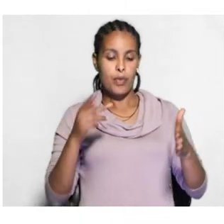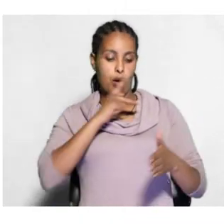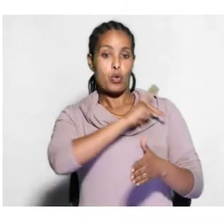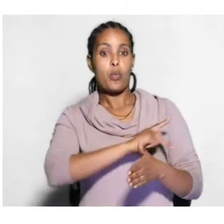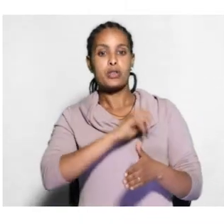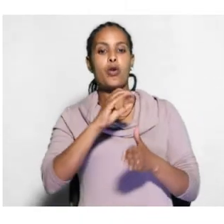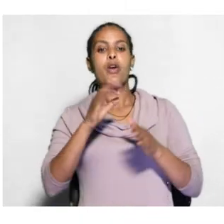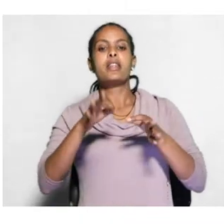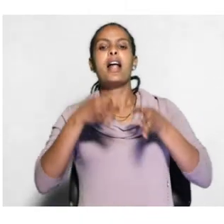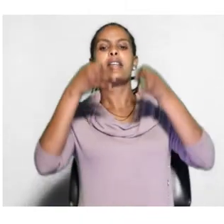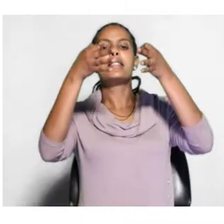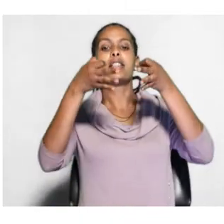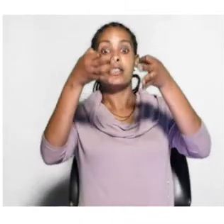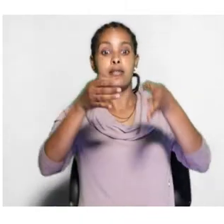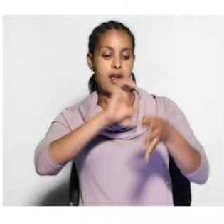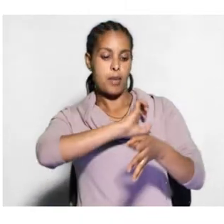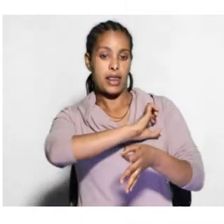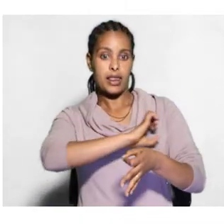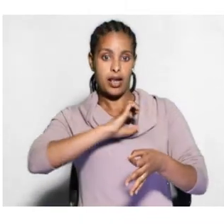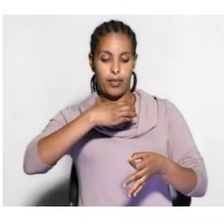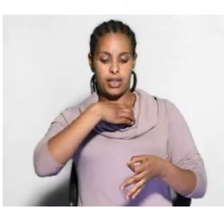Properties of transition elements